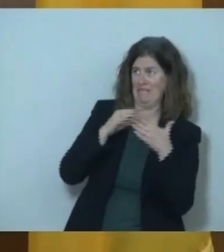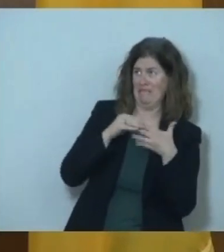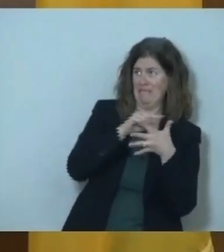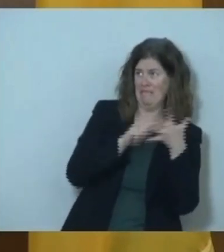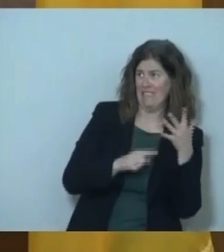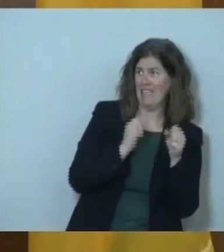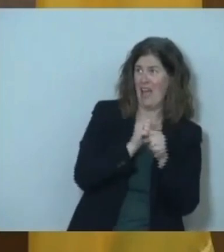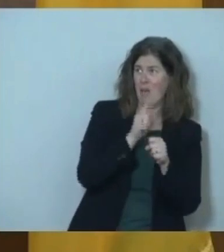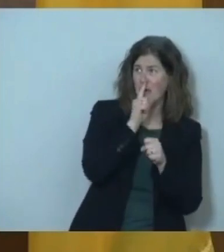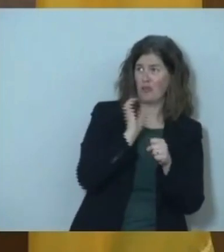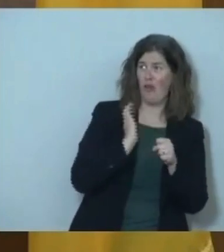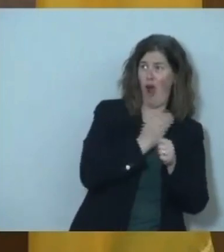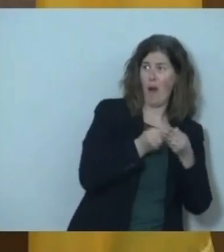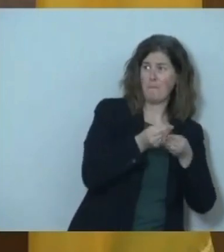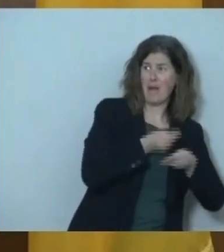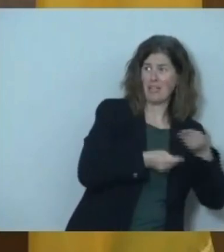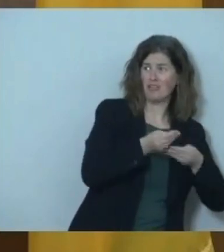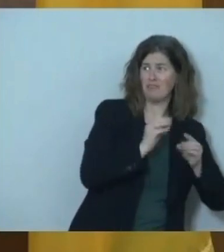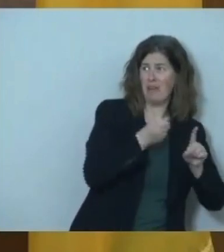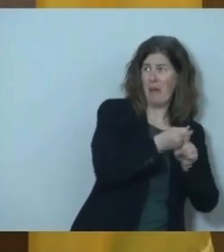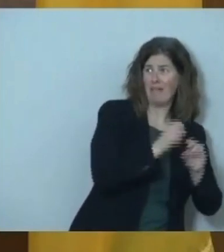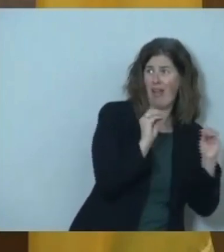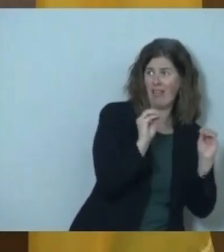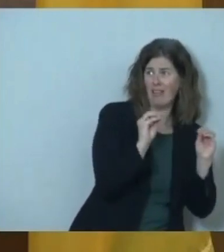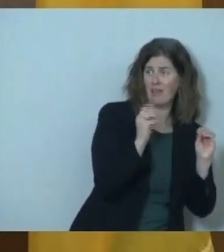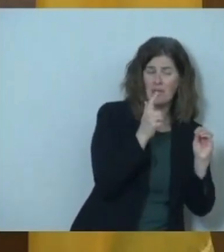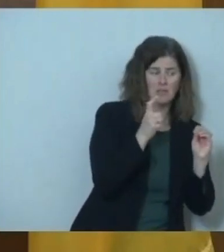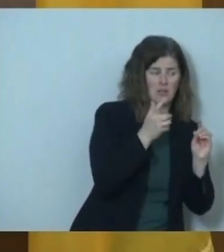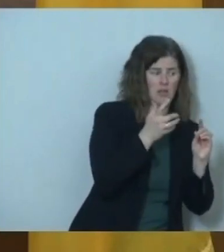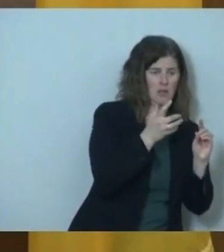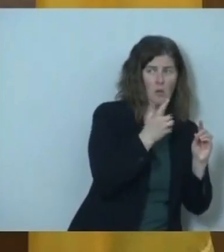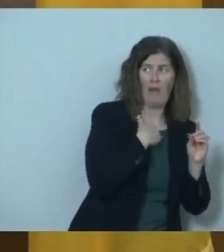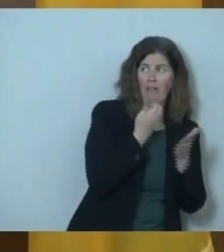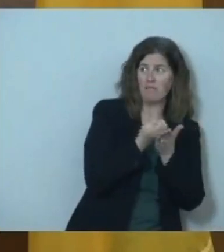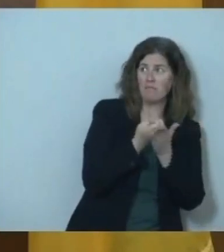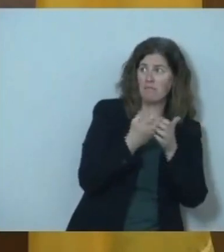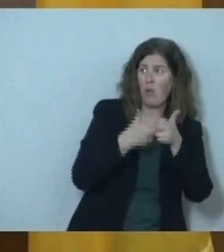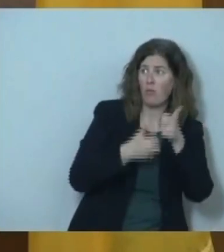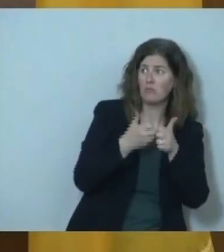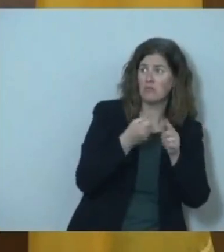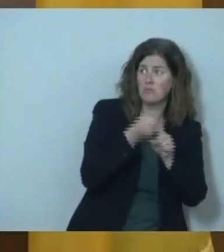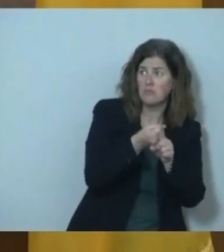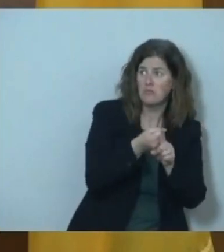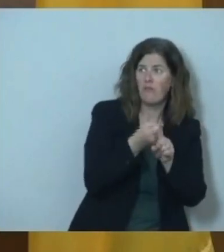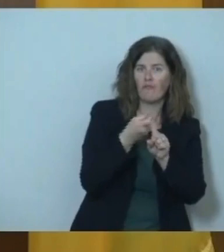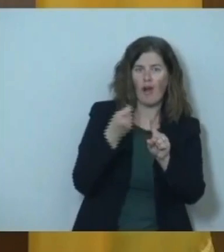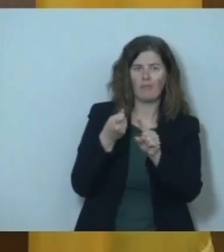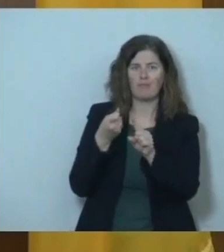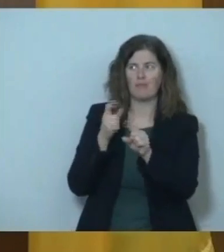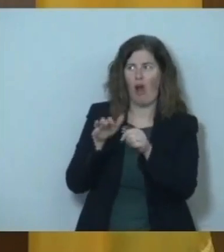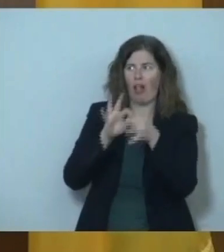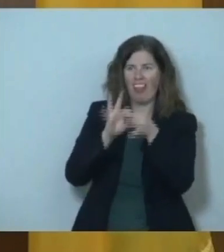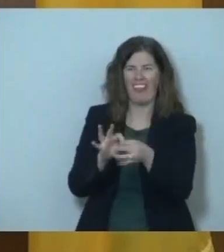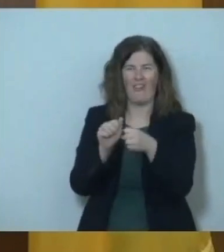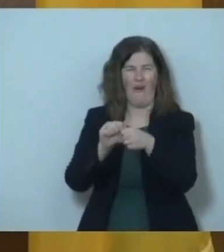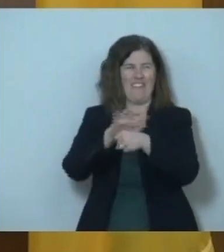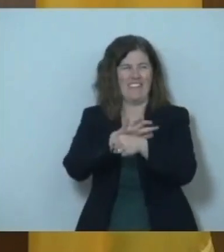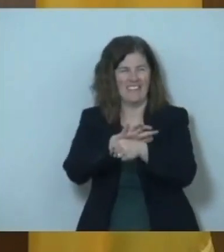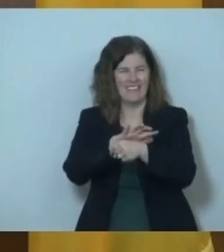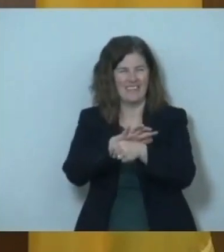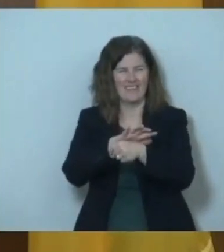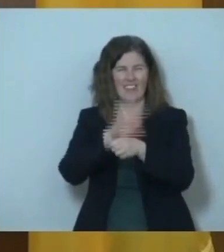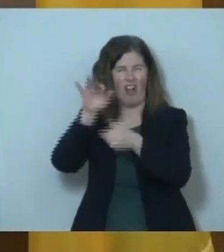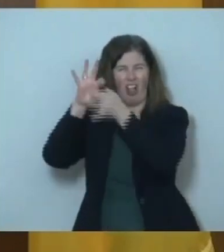that, look, our budget is impacted because we've got economic issues that are all tied to